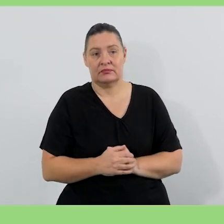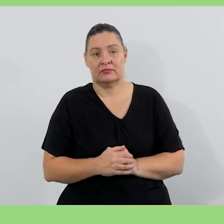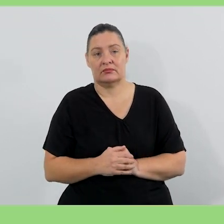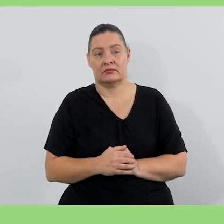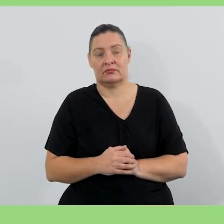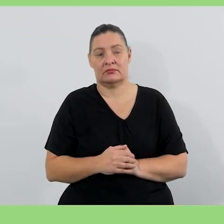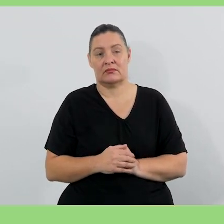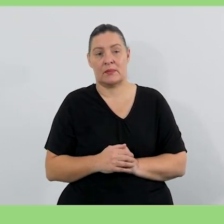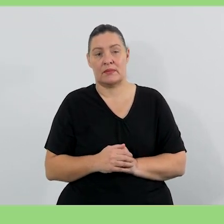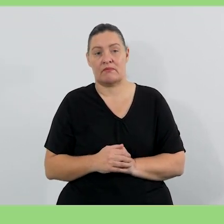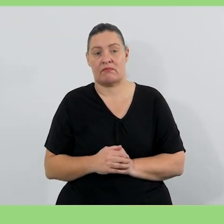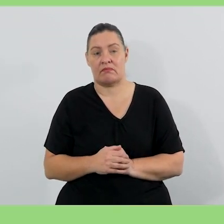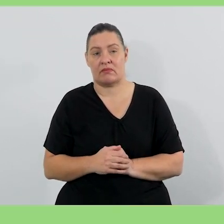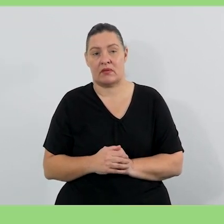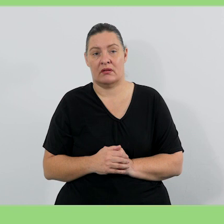will be,